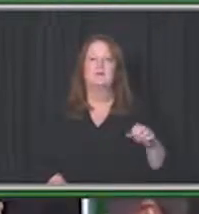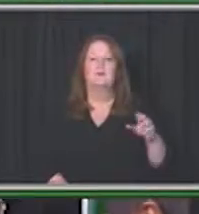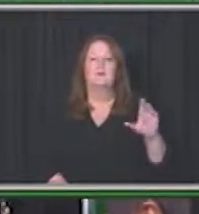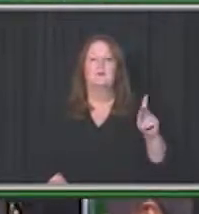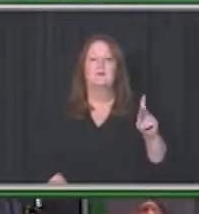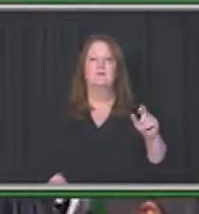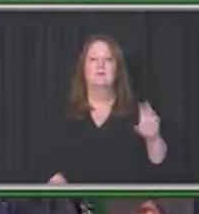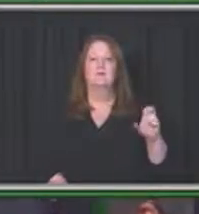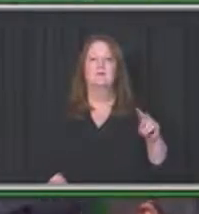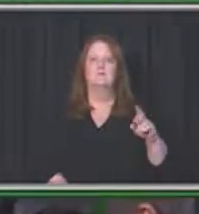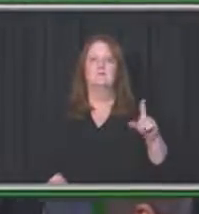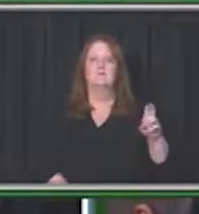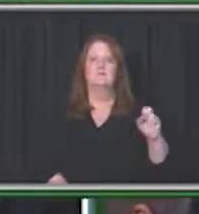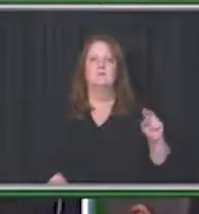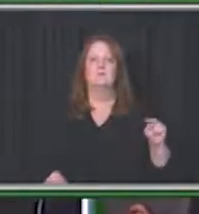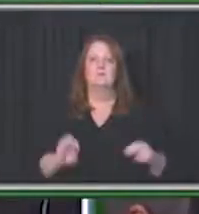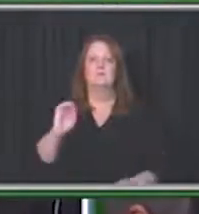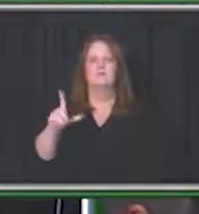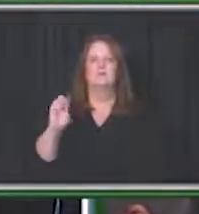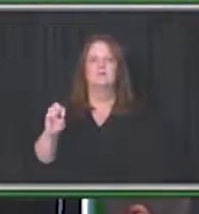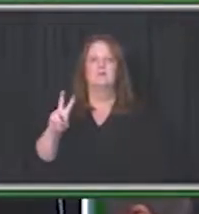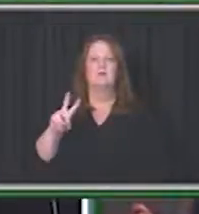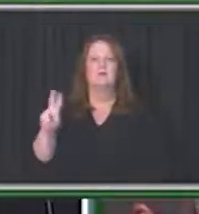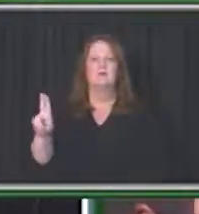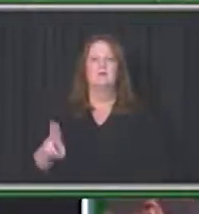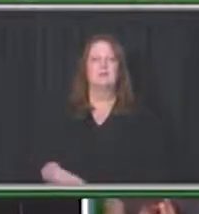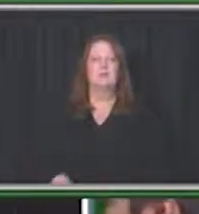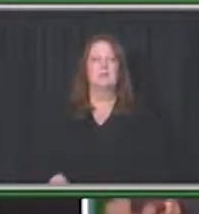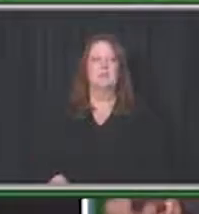Katerina Prindle. Ellie Vu.